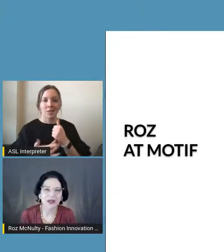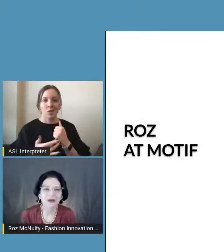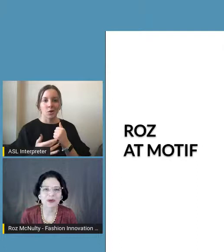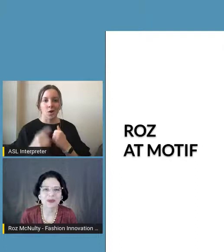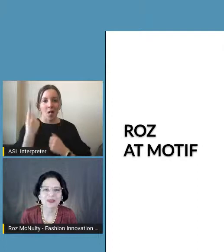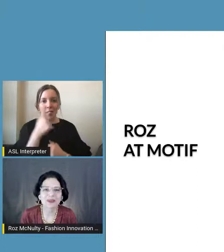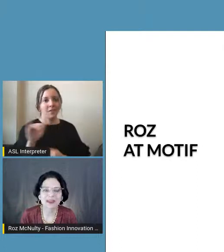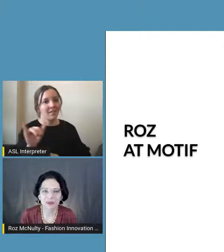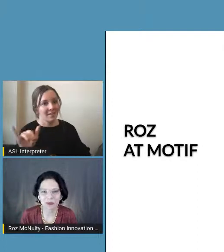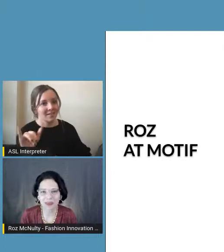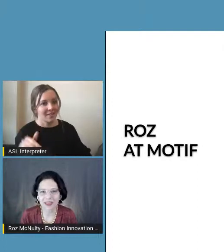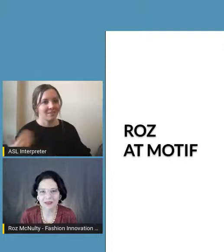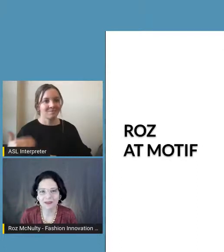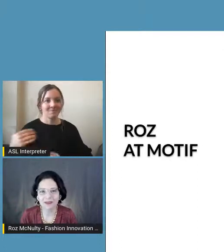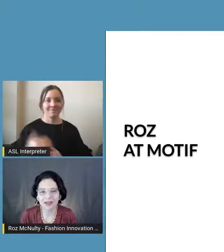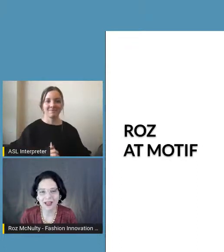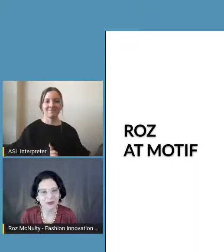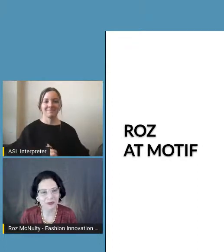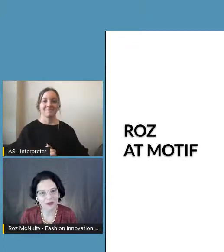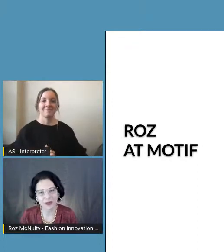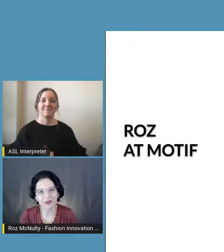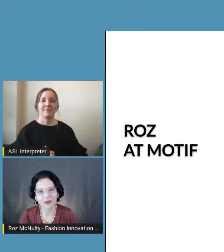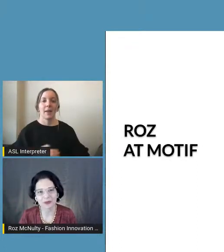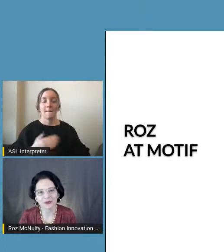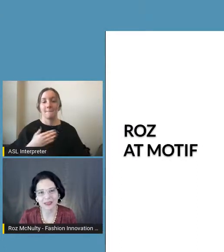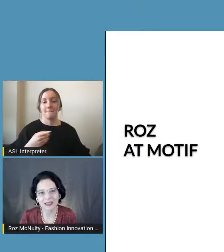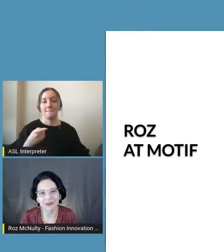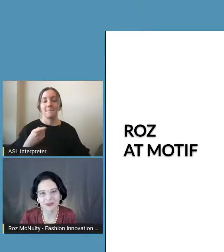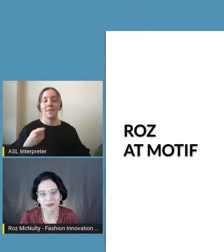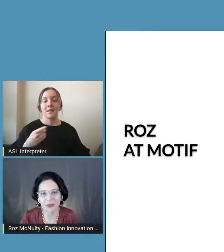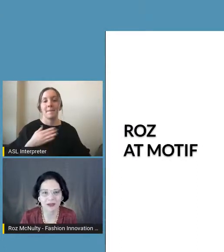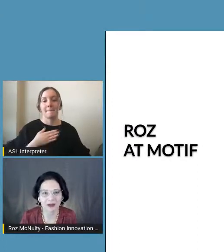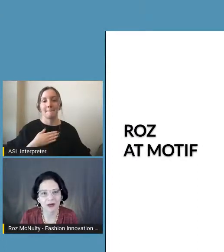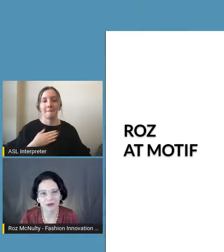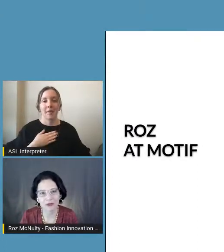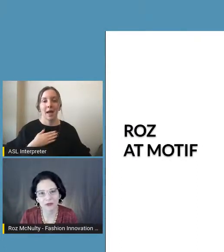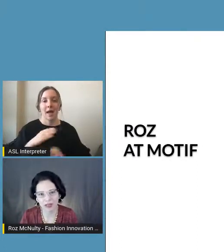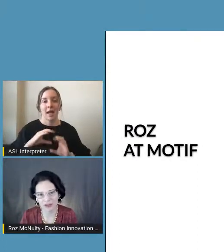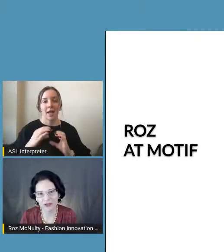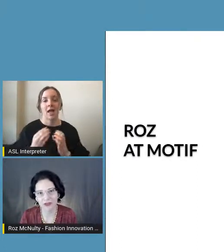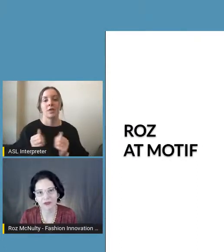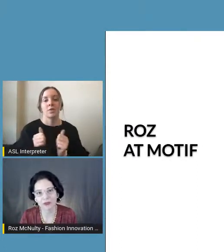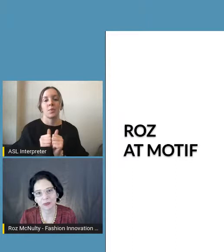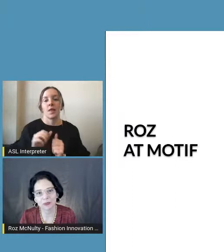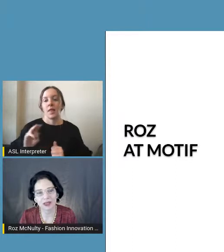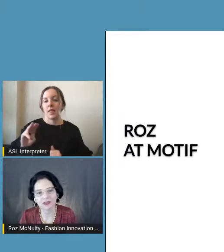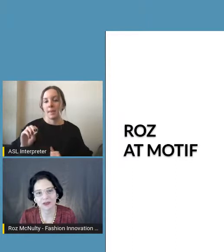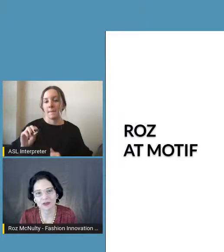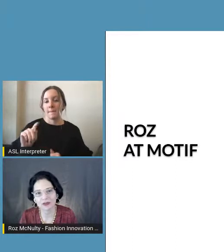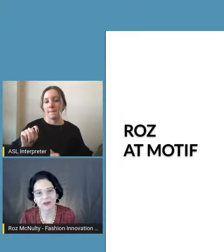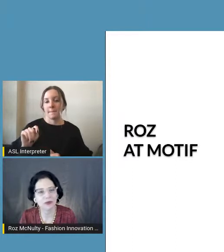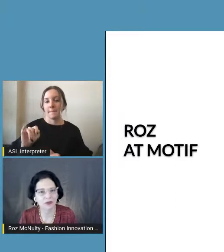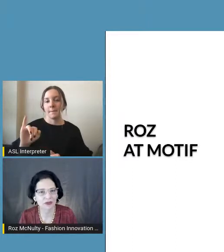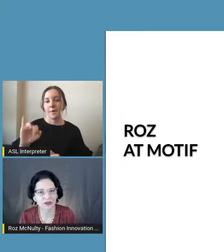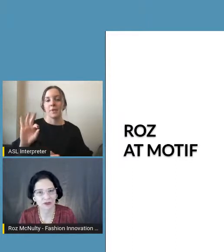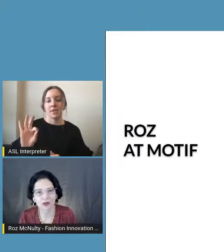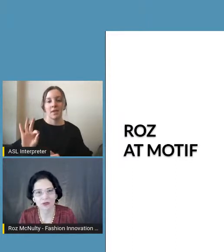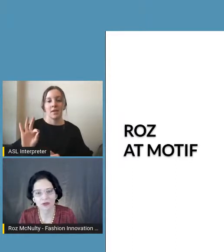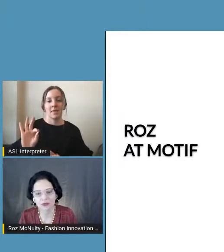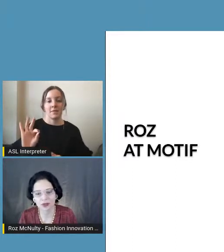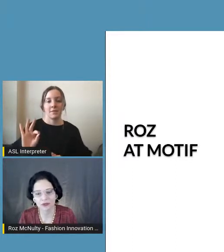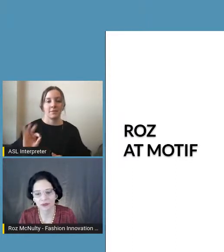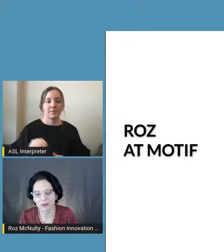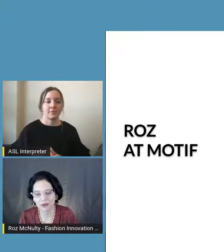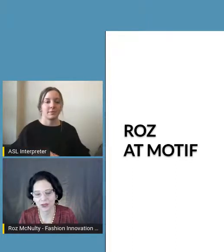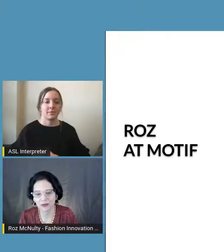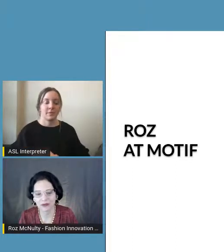And these are my courses at Motif, and they're very well received by a lot of fashion industry professionals and those that just want